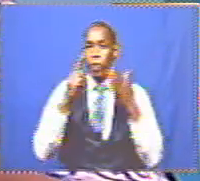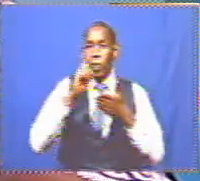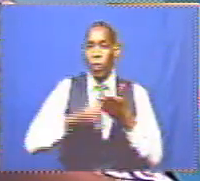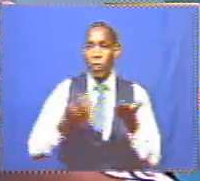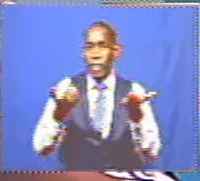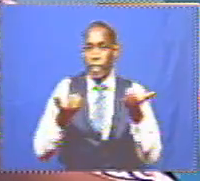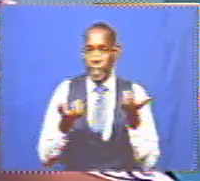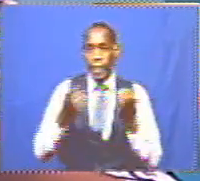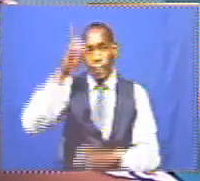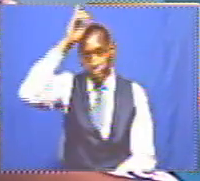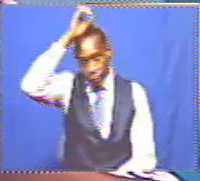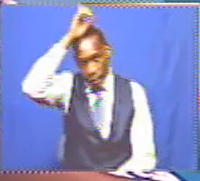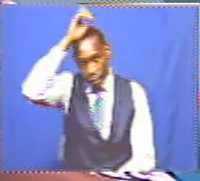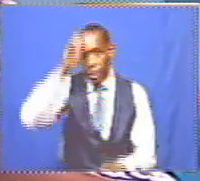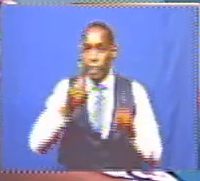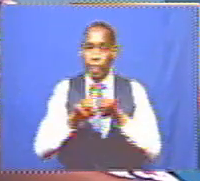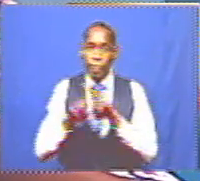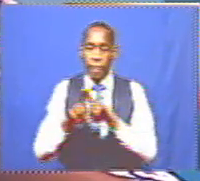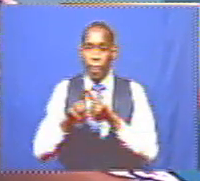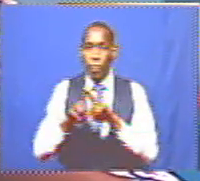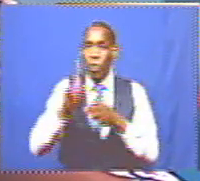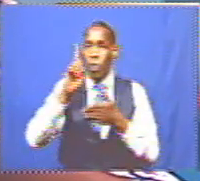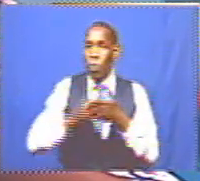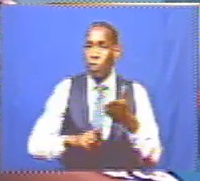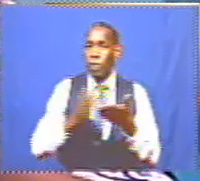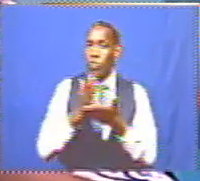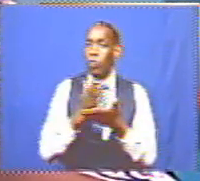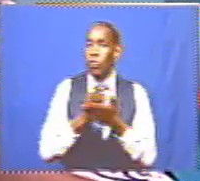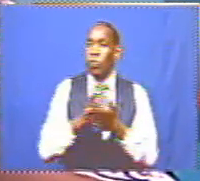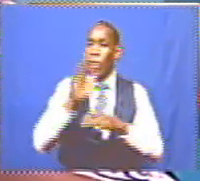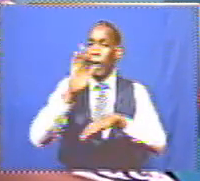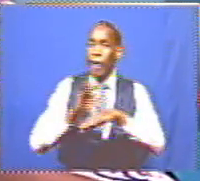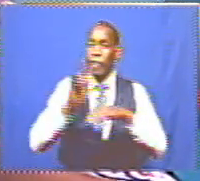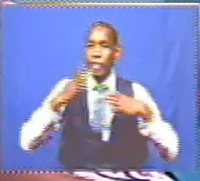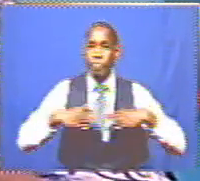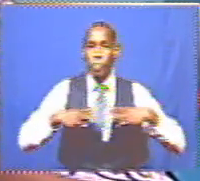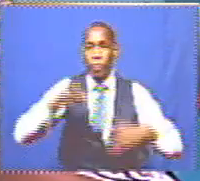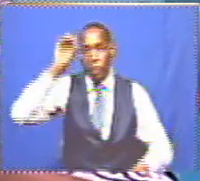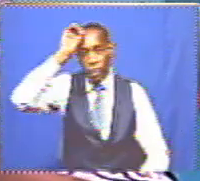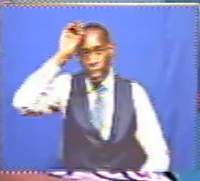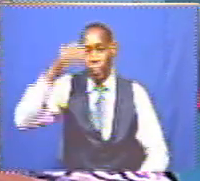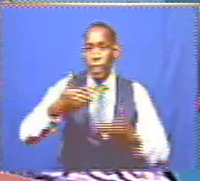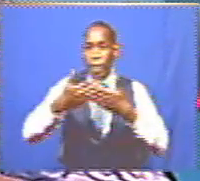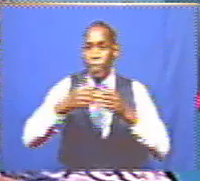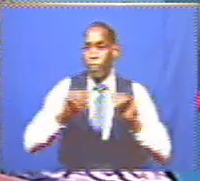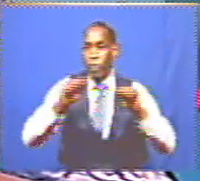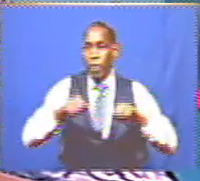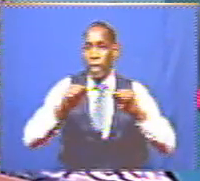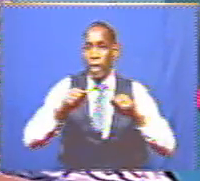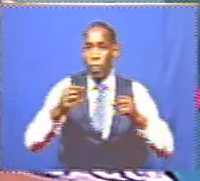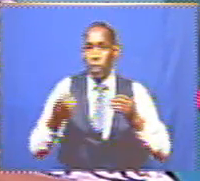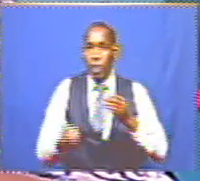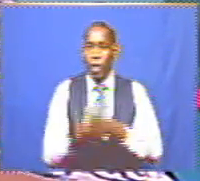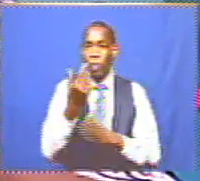on the ground, what is deeply affecting the people of Kiambu, before I was able to put together my